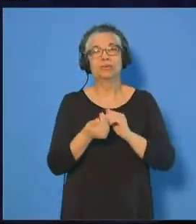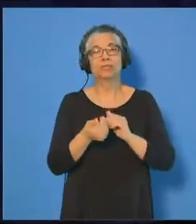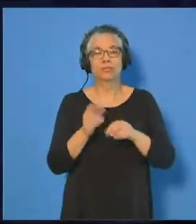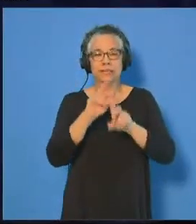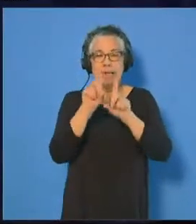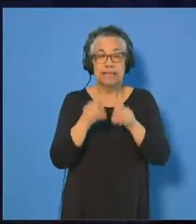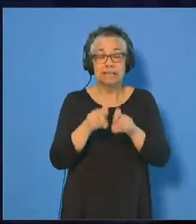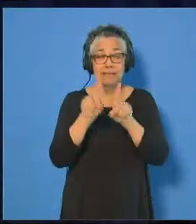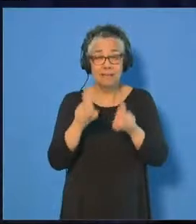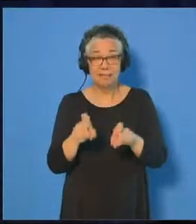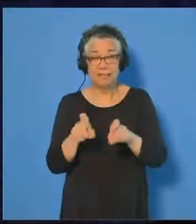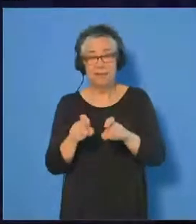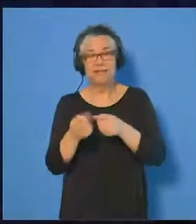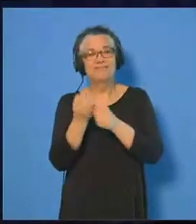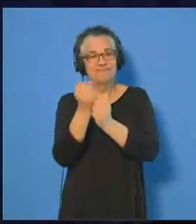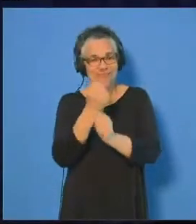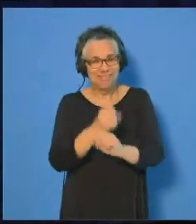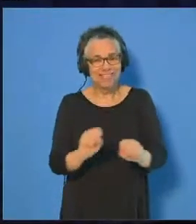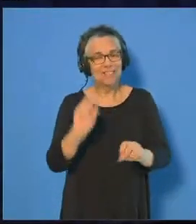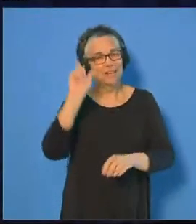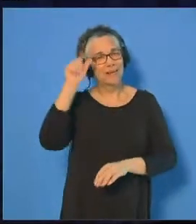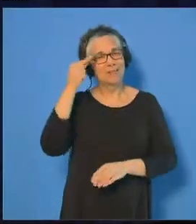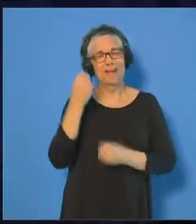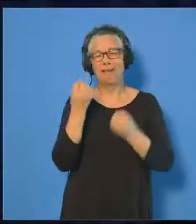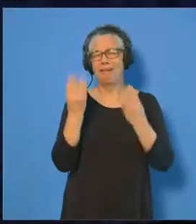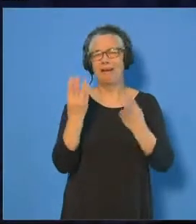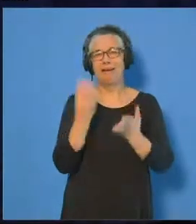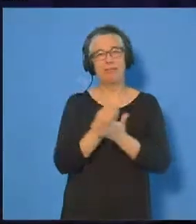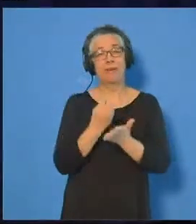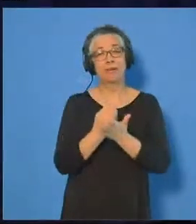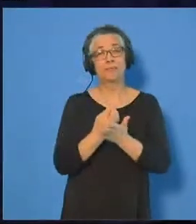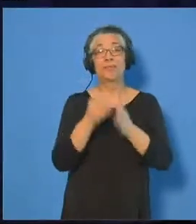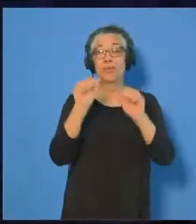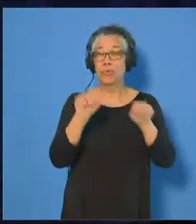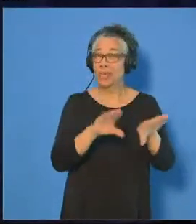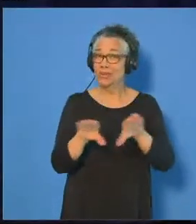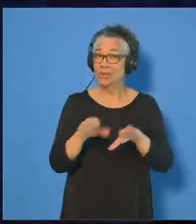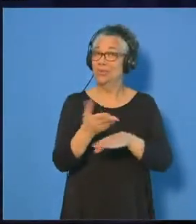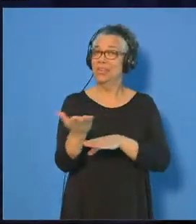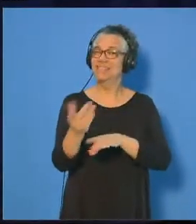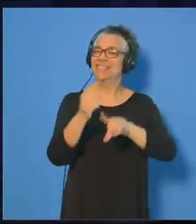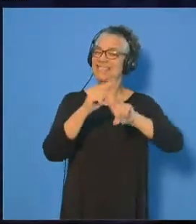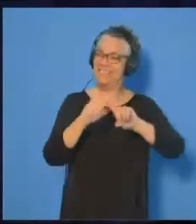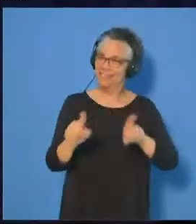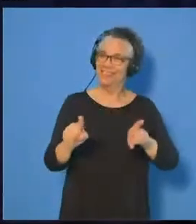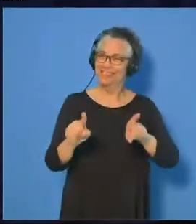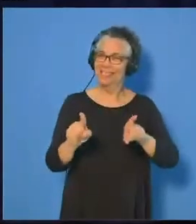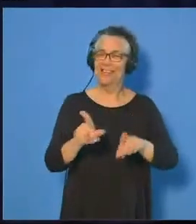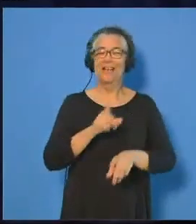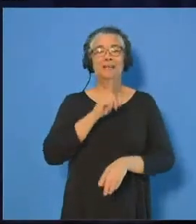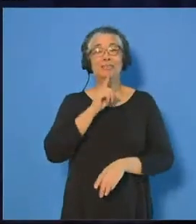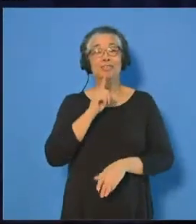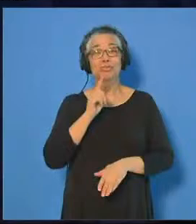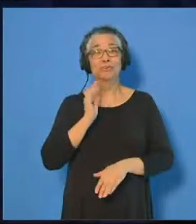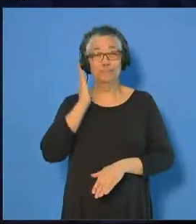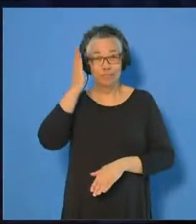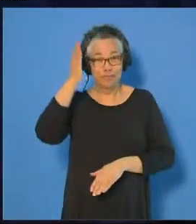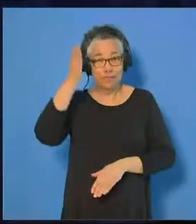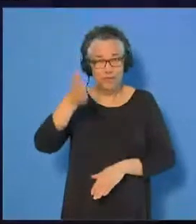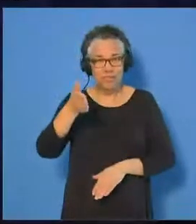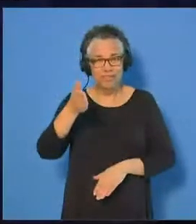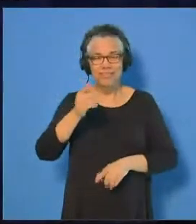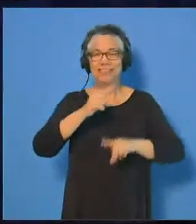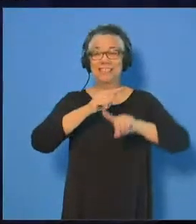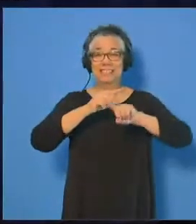testing, which is saving the government a tremendous amount of money, we can do things differently and make sure that as we go forward, we take